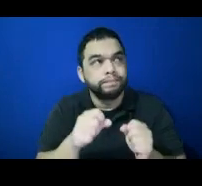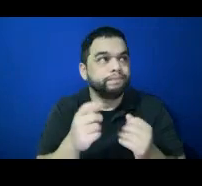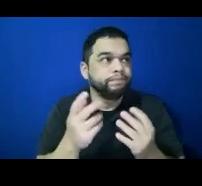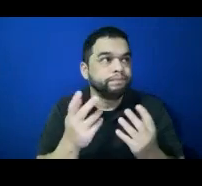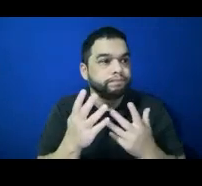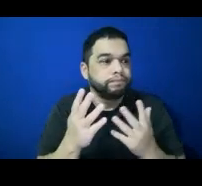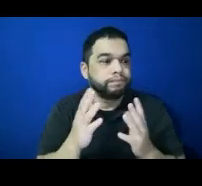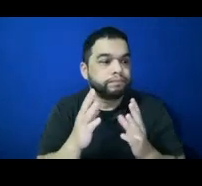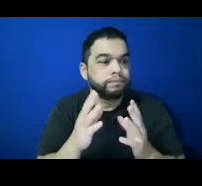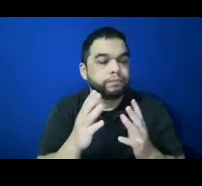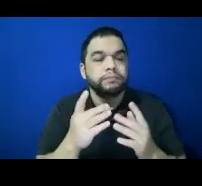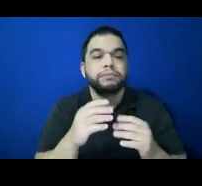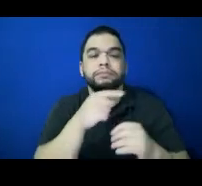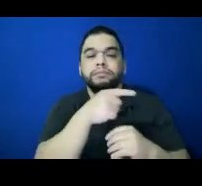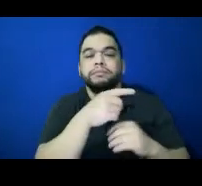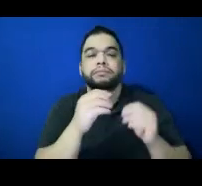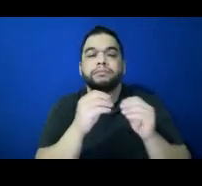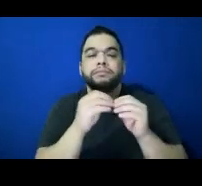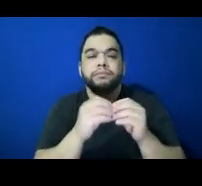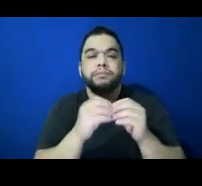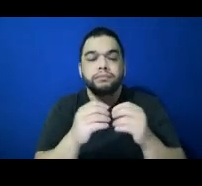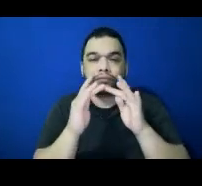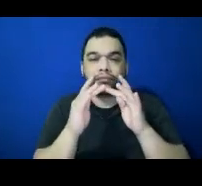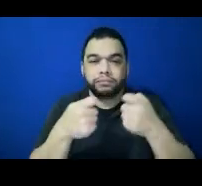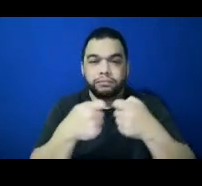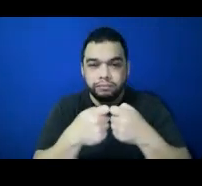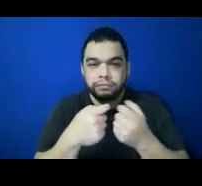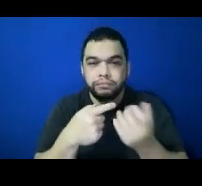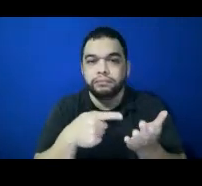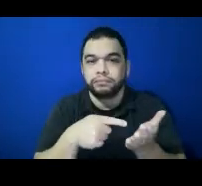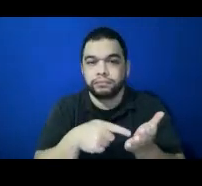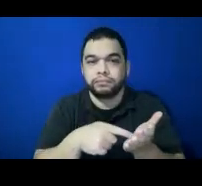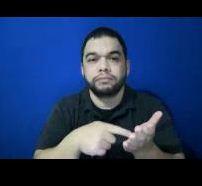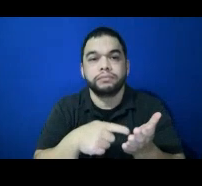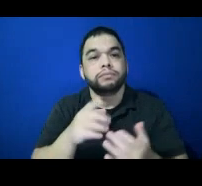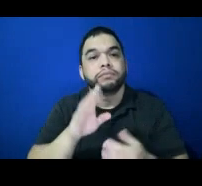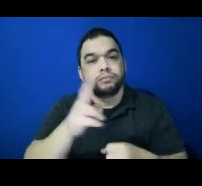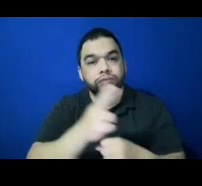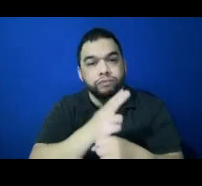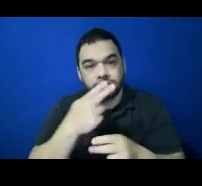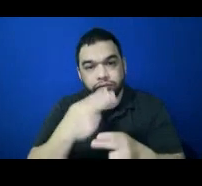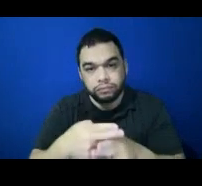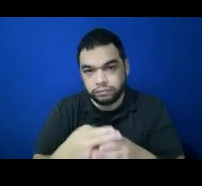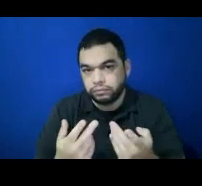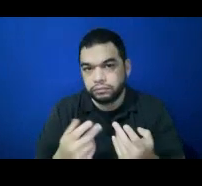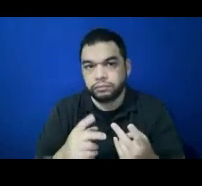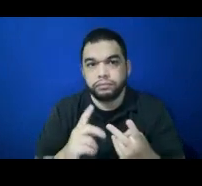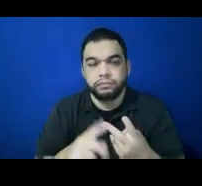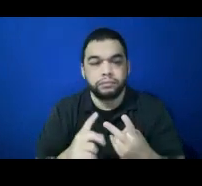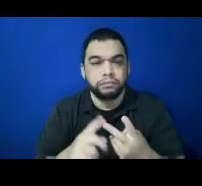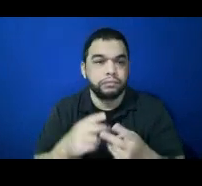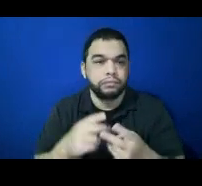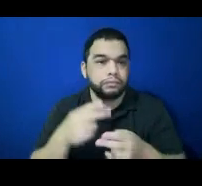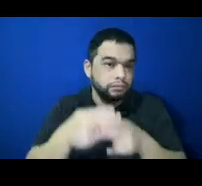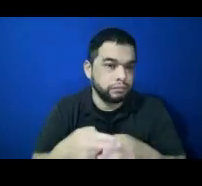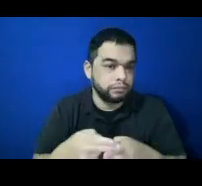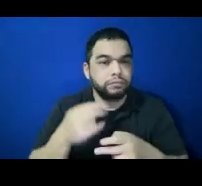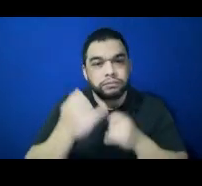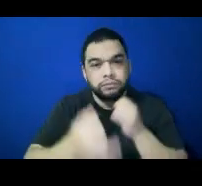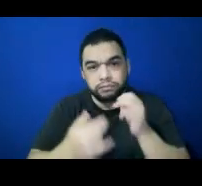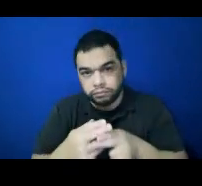occasion only, and you're going to have the content digitally. We're going to have the name of the user, and you're going to